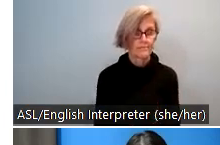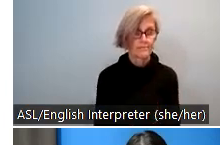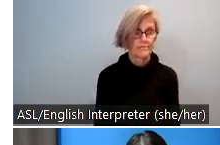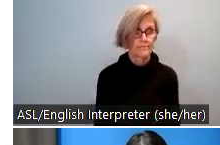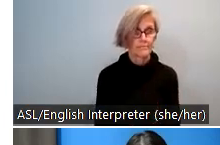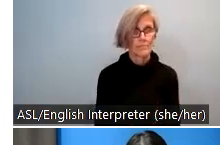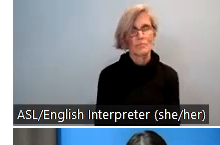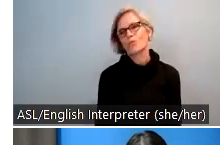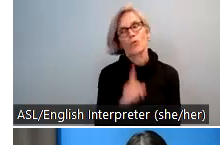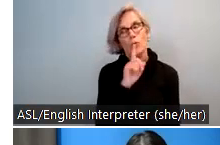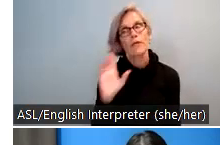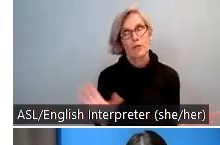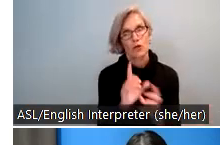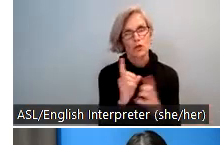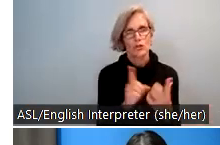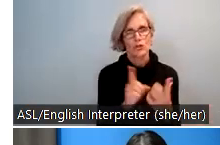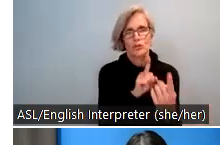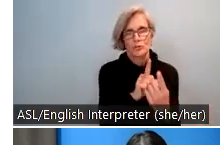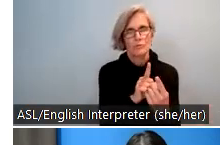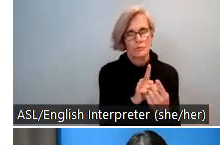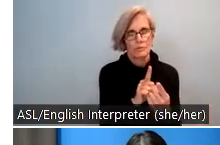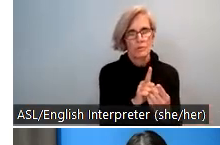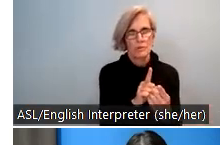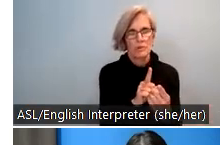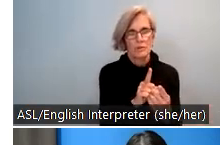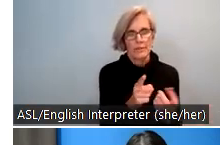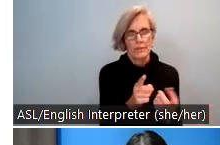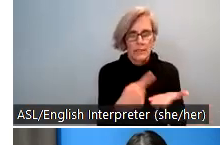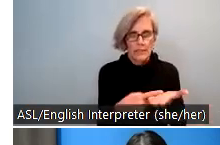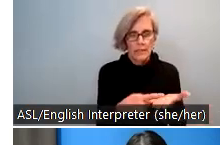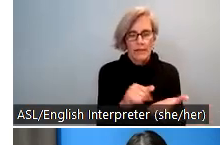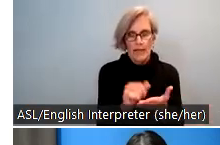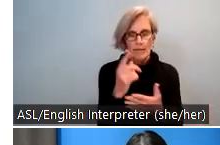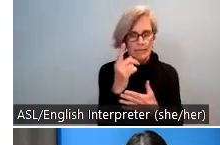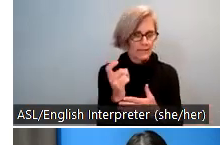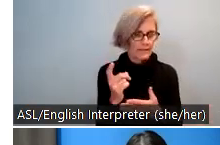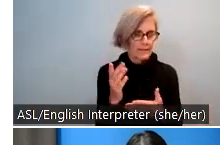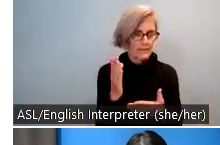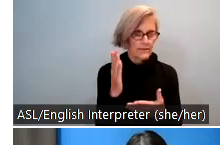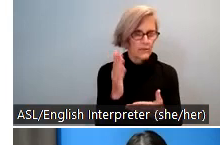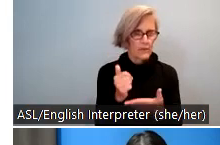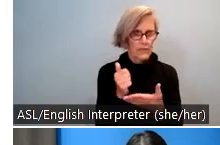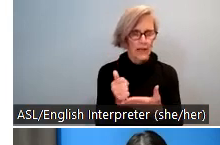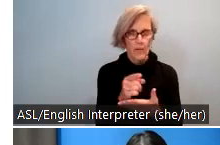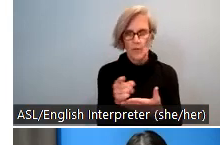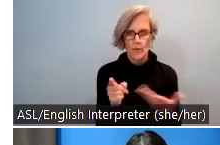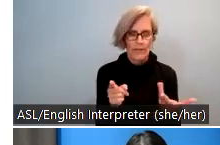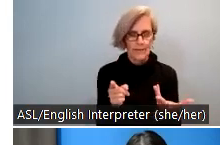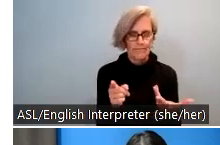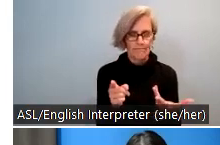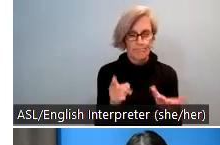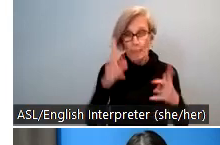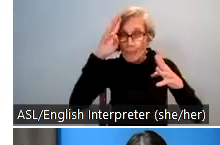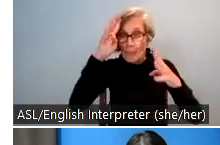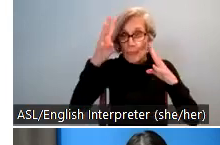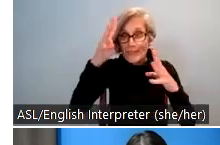take advantage of those. It's a way for you to kind of brainstorm or get